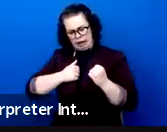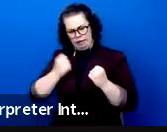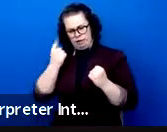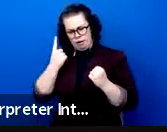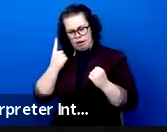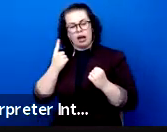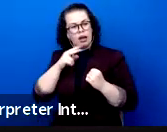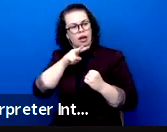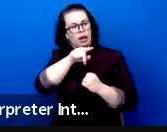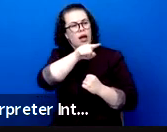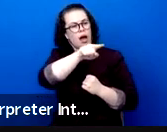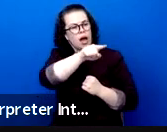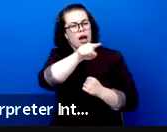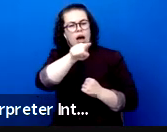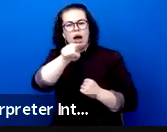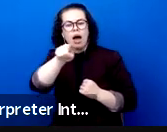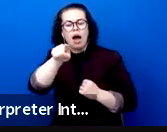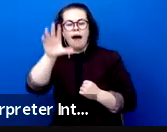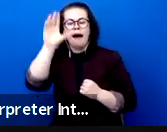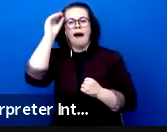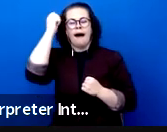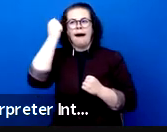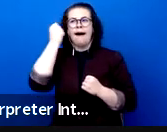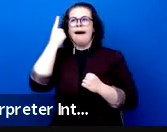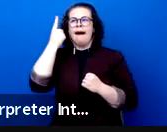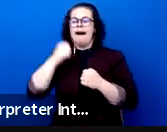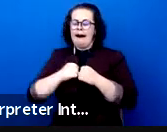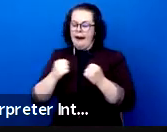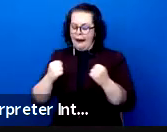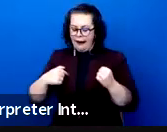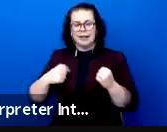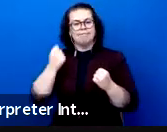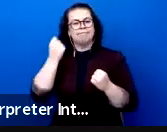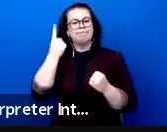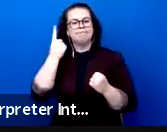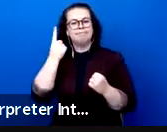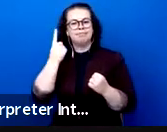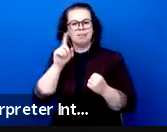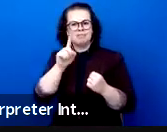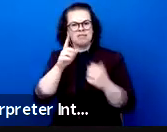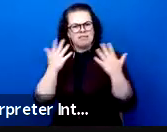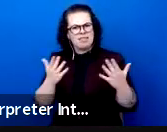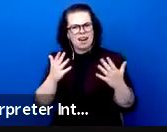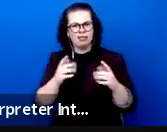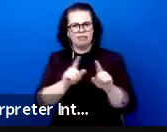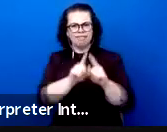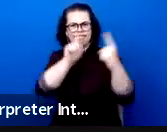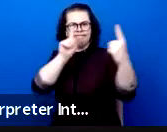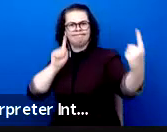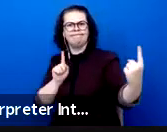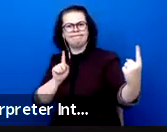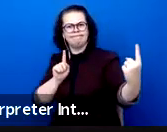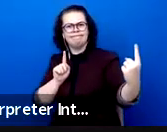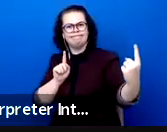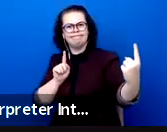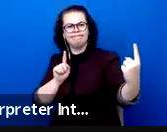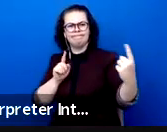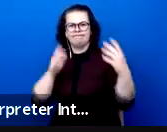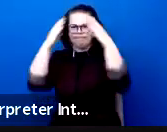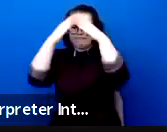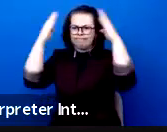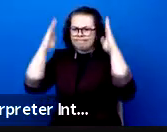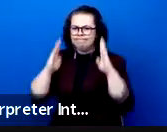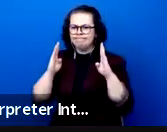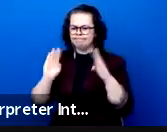are all asked to keep our distance from each other. This is the feeling of danger that is induced by the